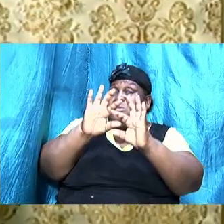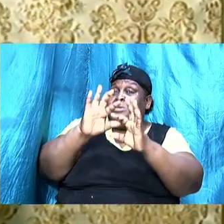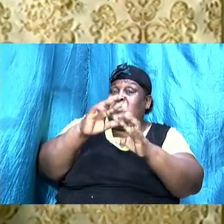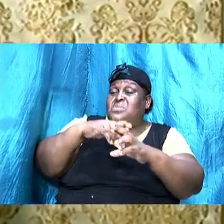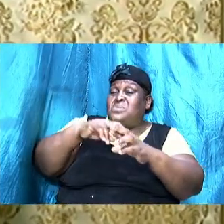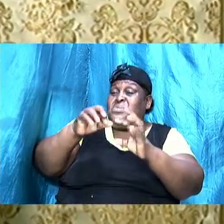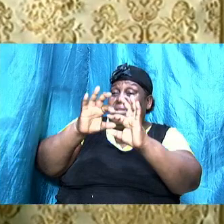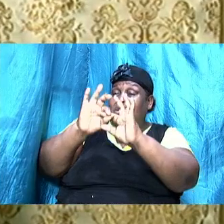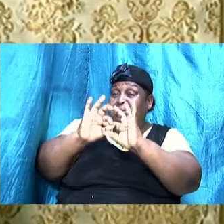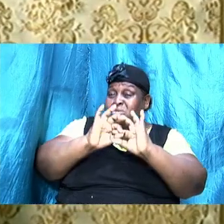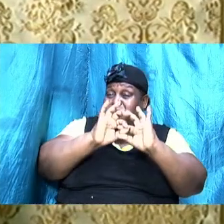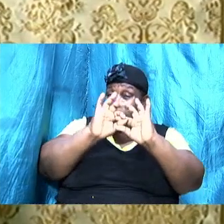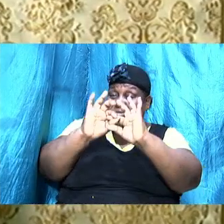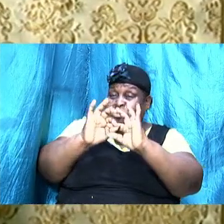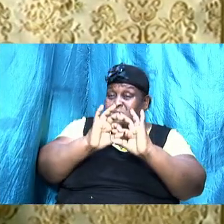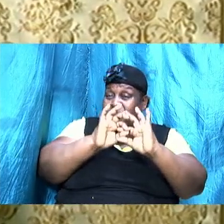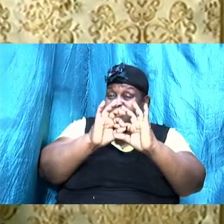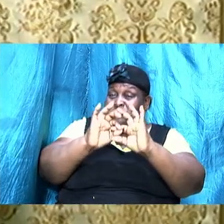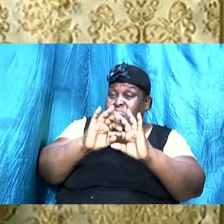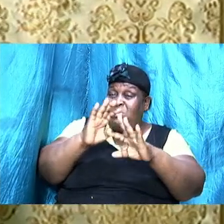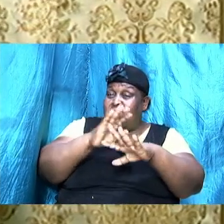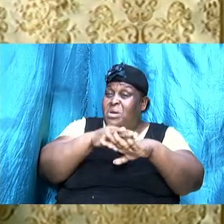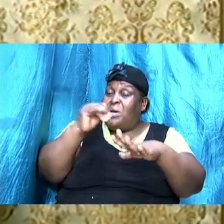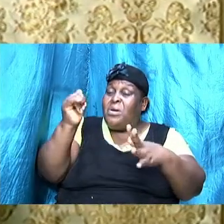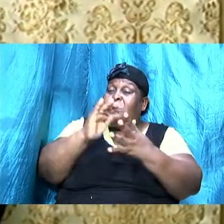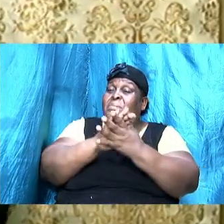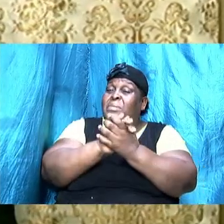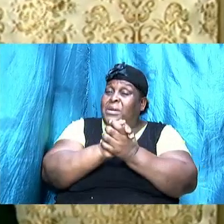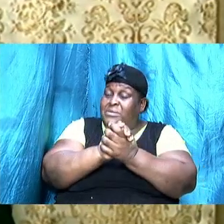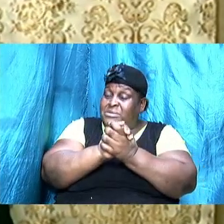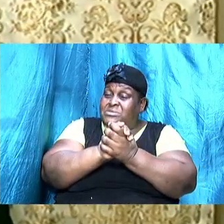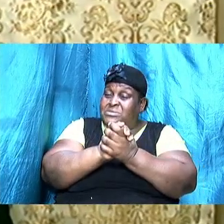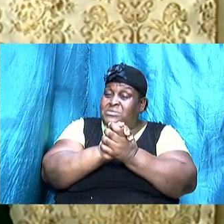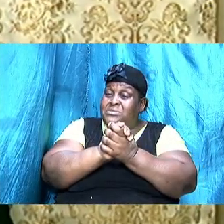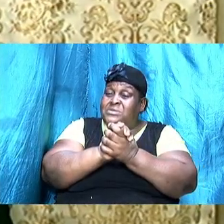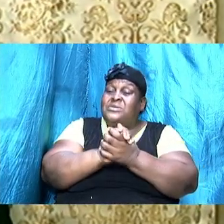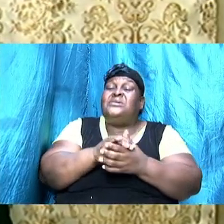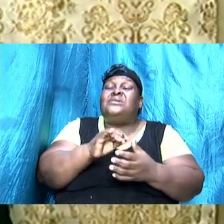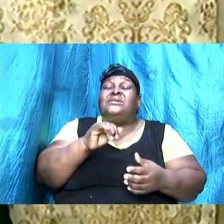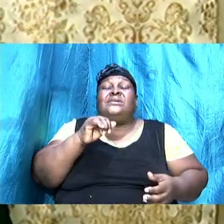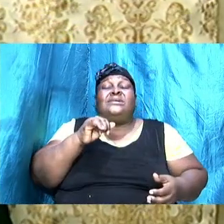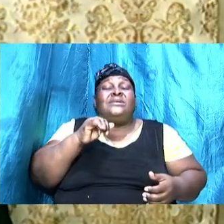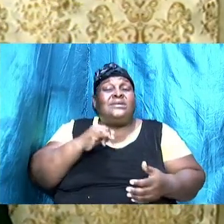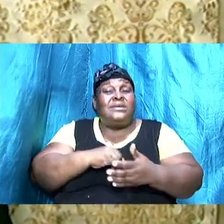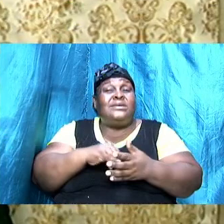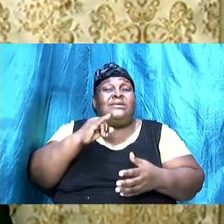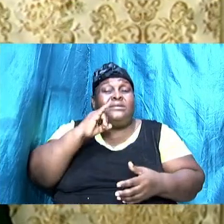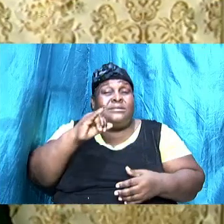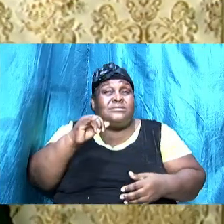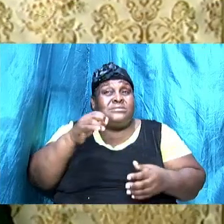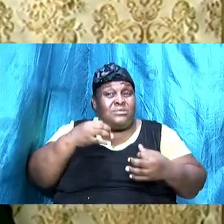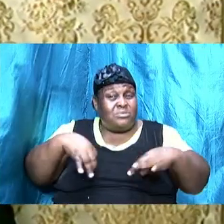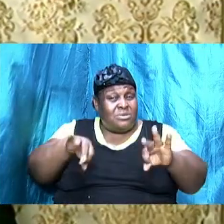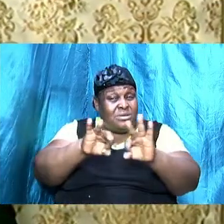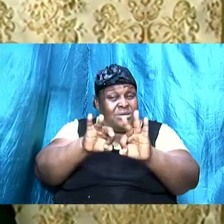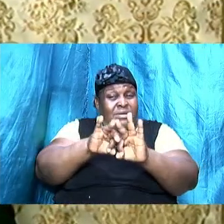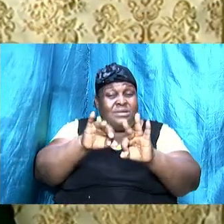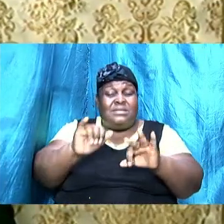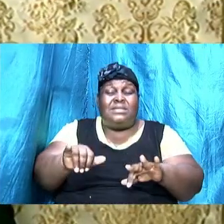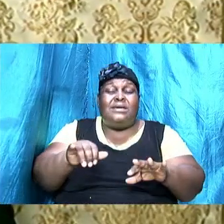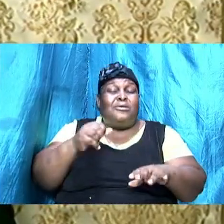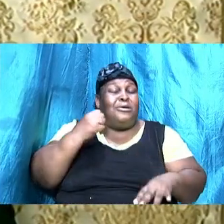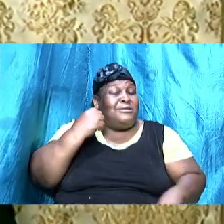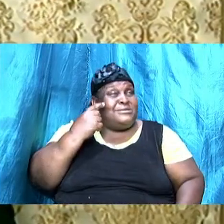hear this, it is important that we understand clearly that